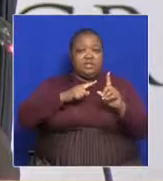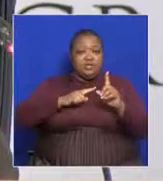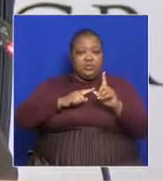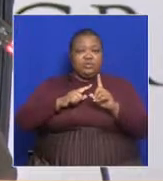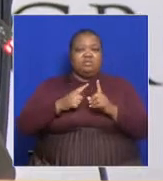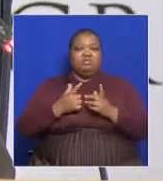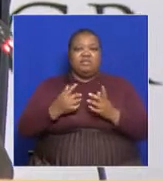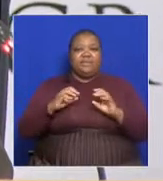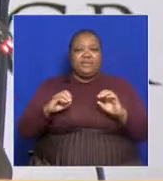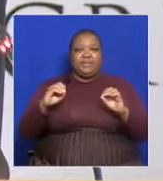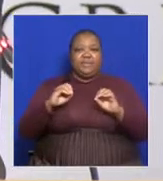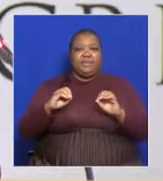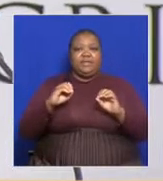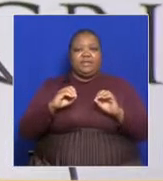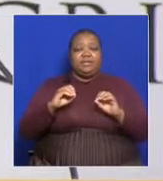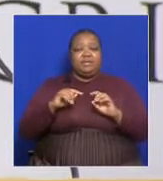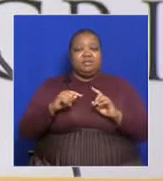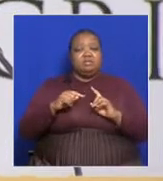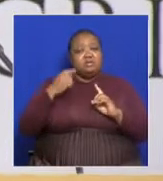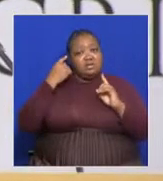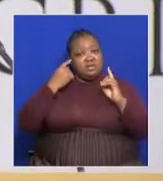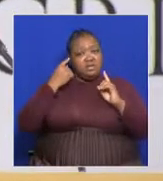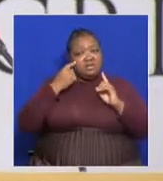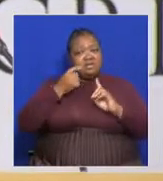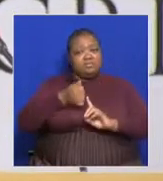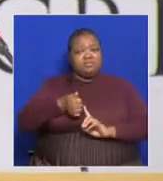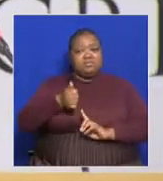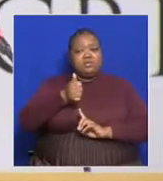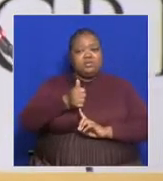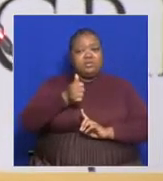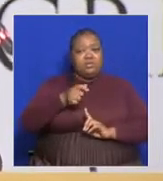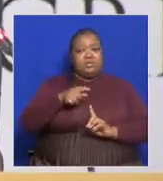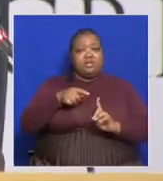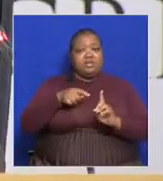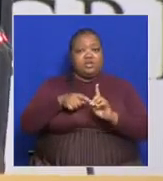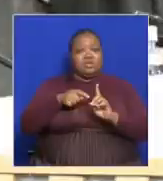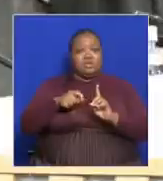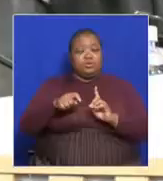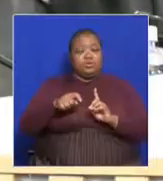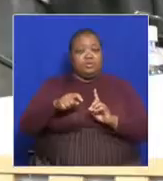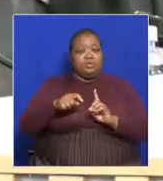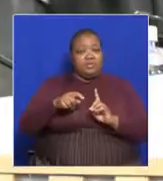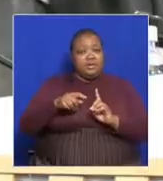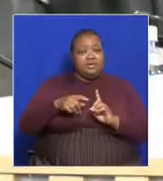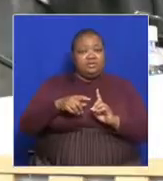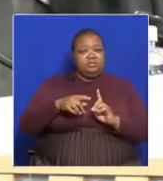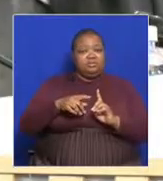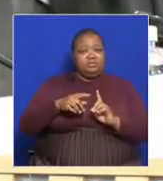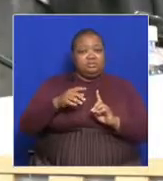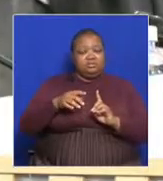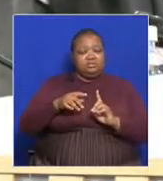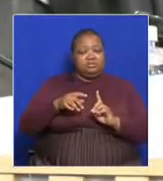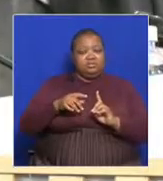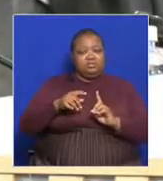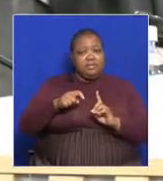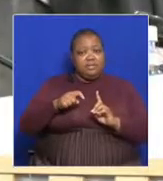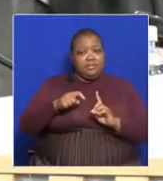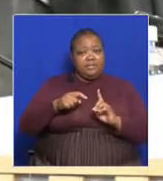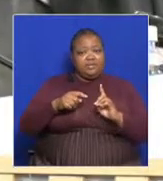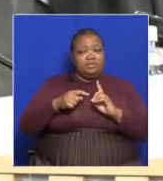think that as his immediate superior, he's entitled to, it's only right, in fact, that he be told